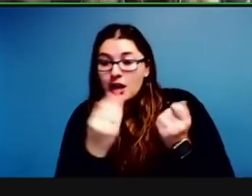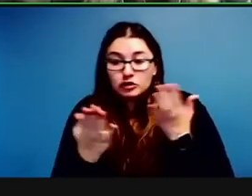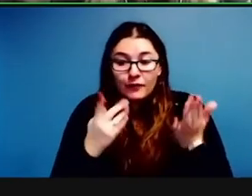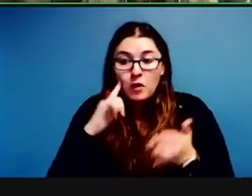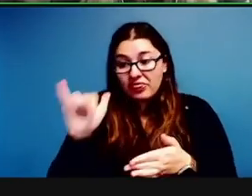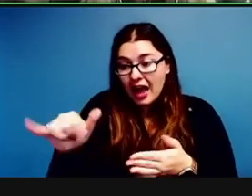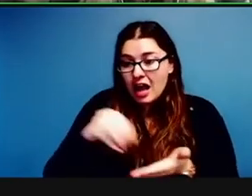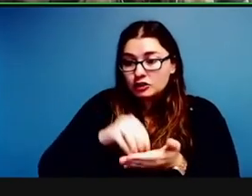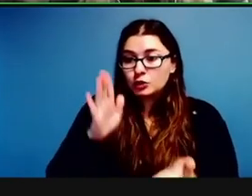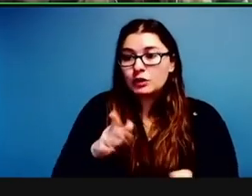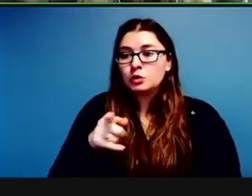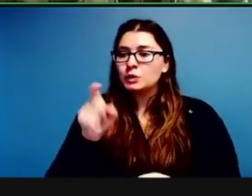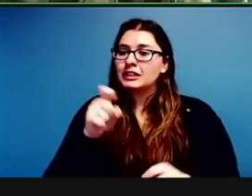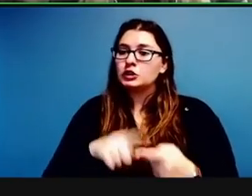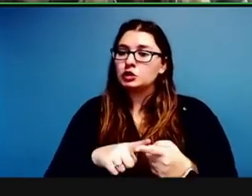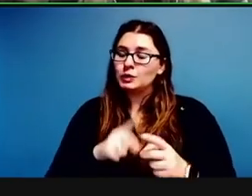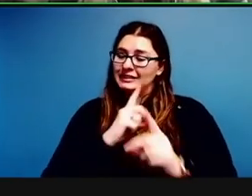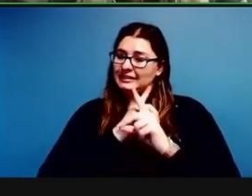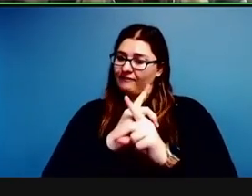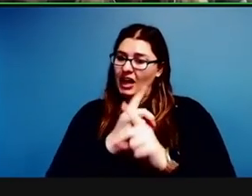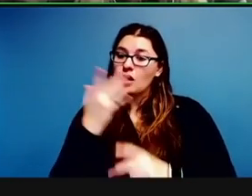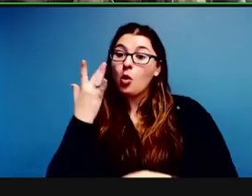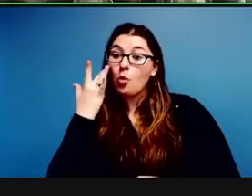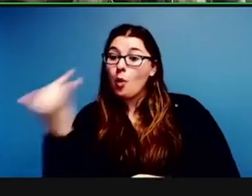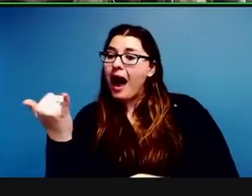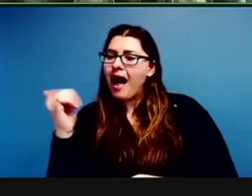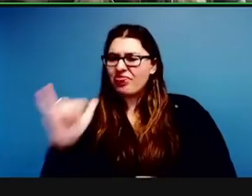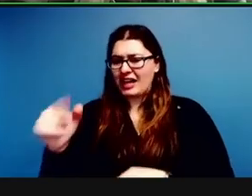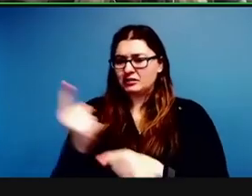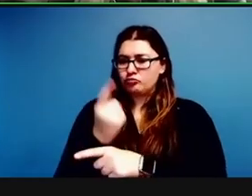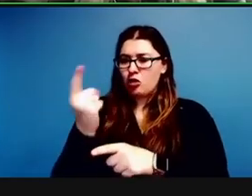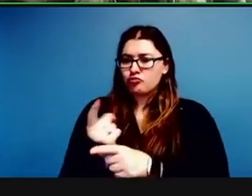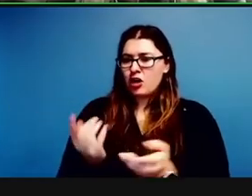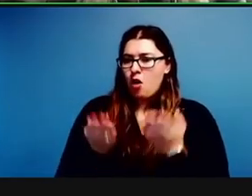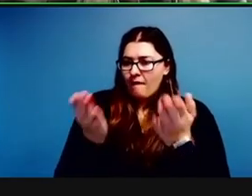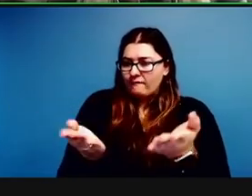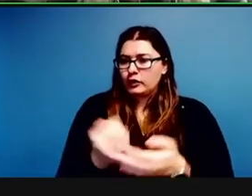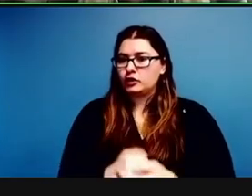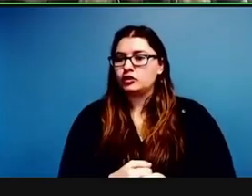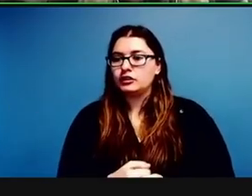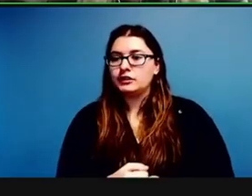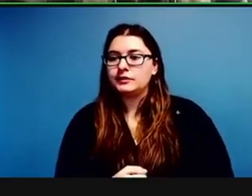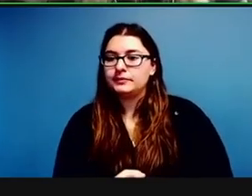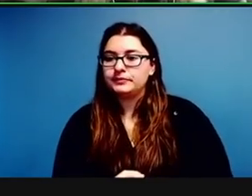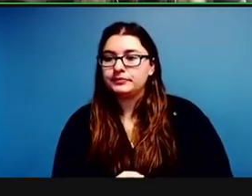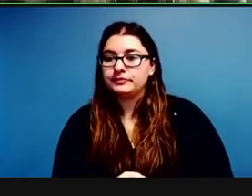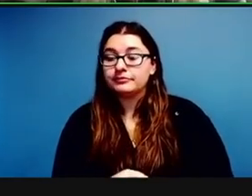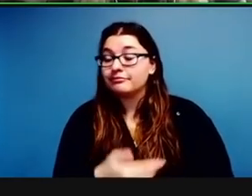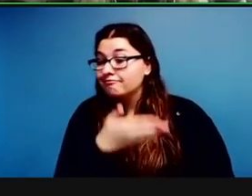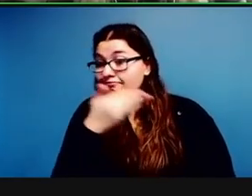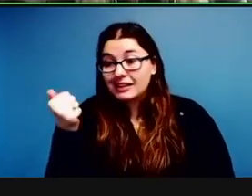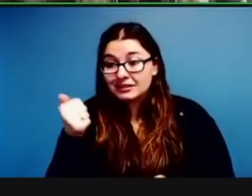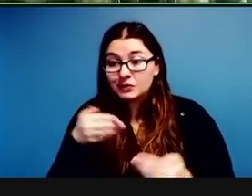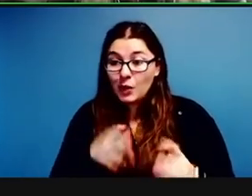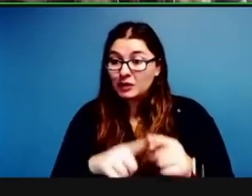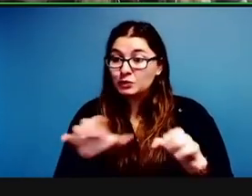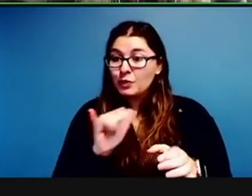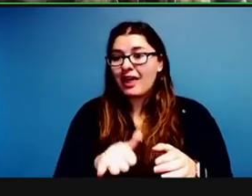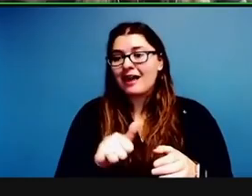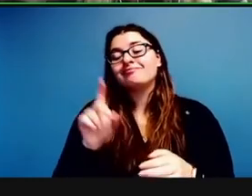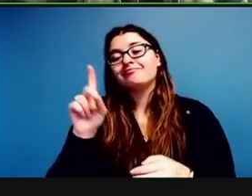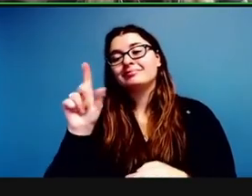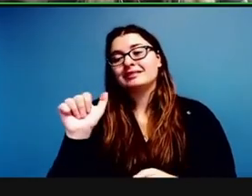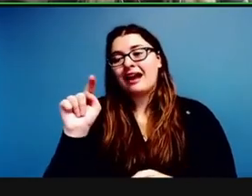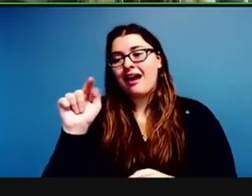student, you need to defend why that was an appropriate offer. And the best way to do that is